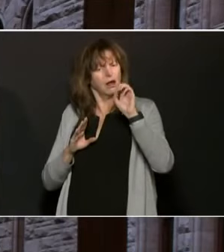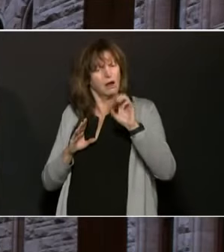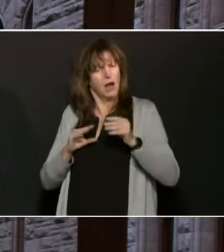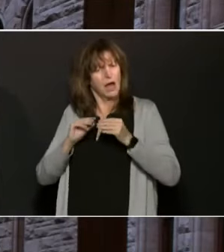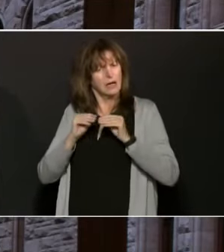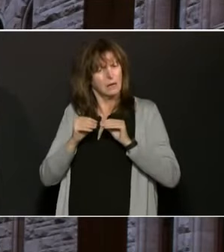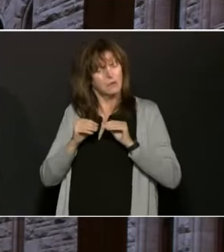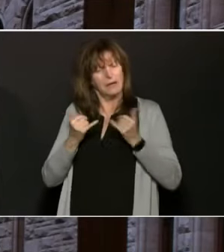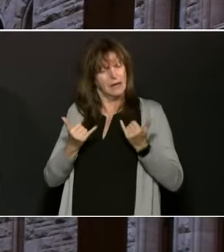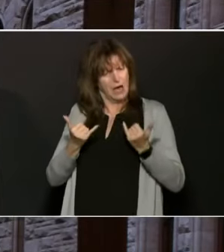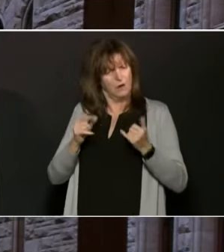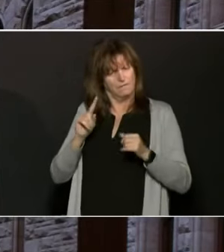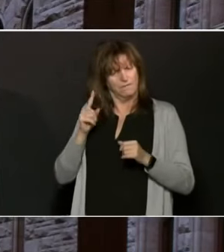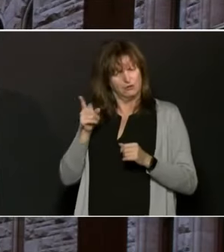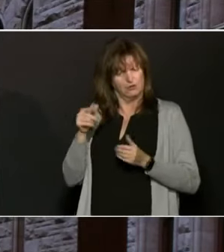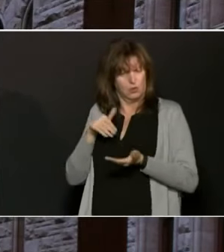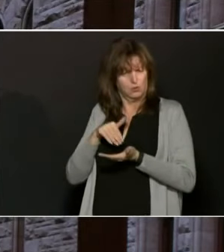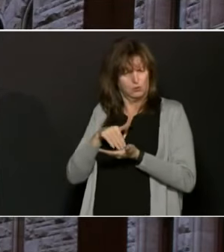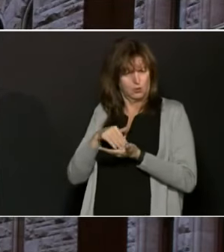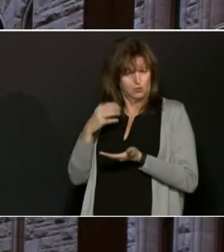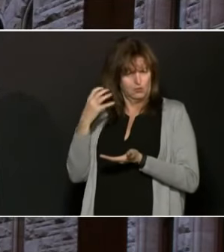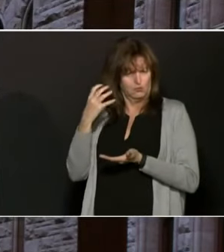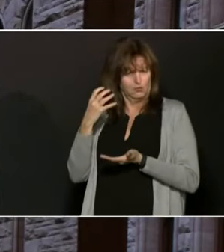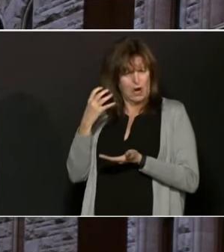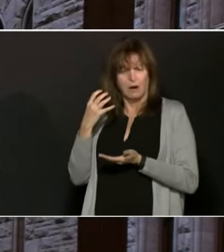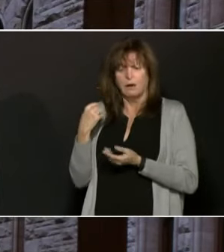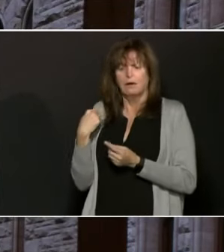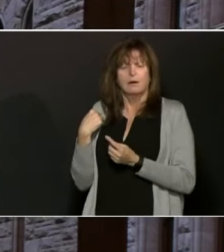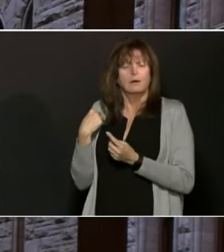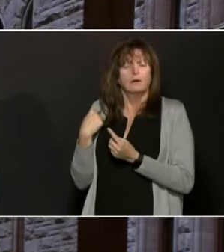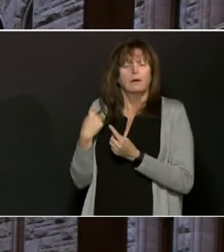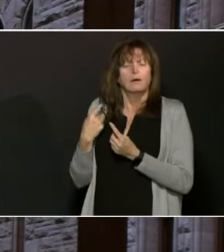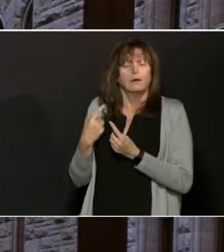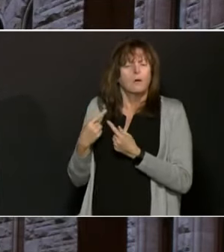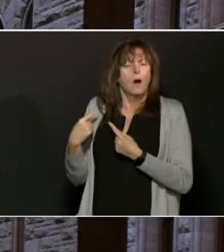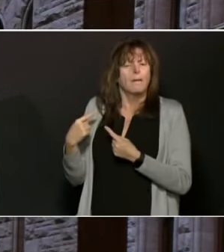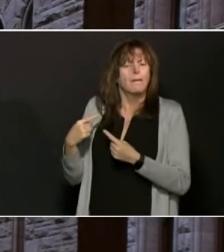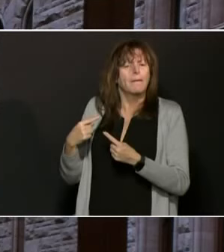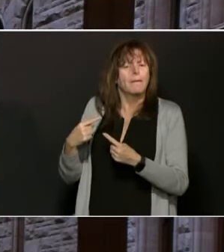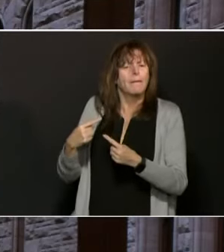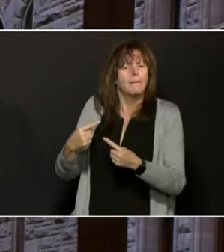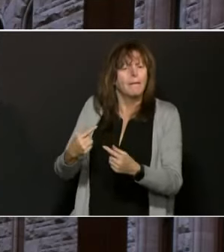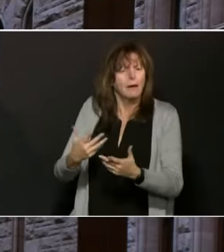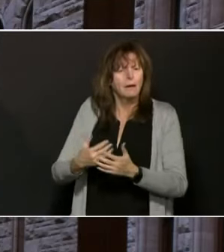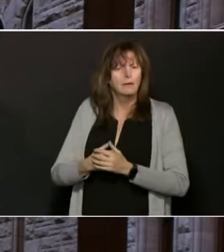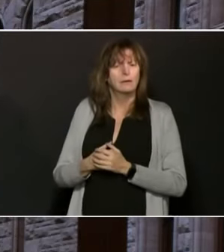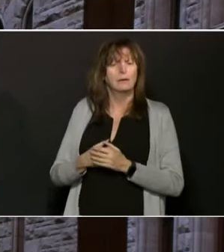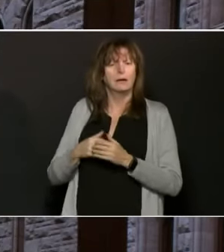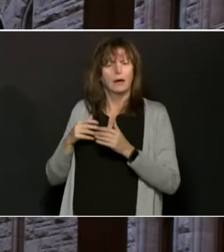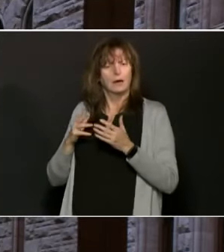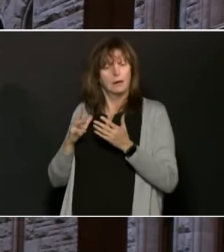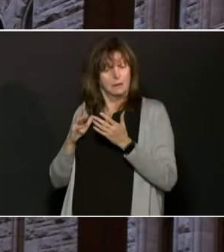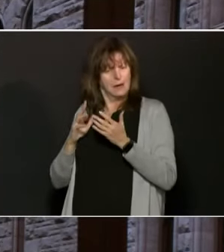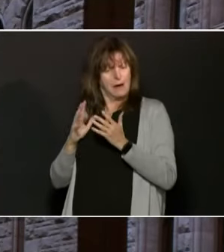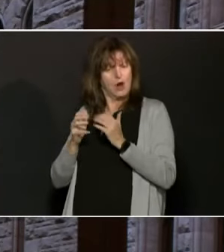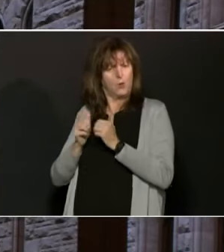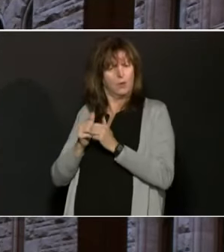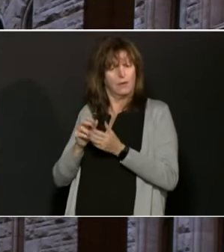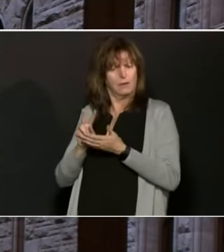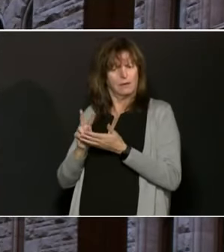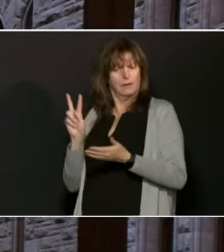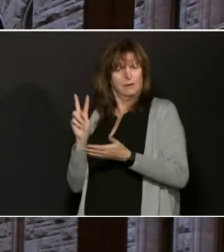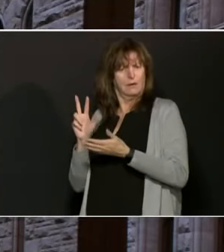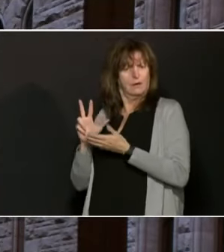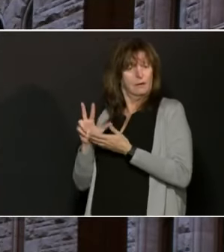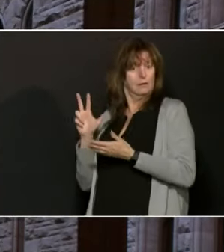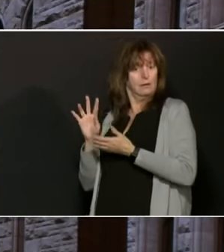talk about how have we been doing compared to like even a couple weeks ago, and where might we be going. And I think it's